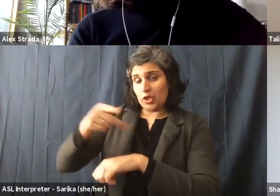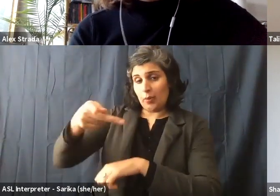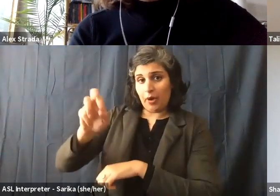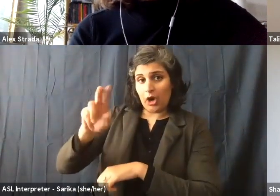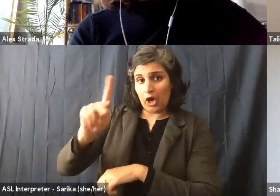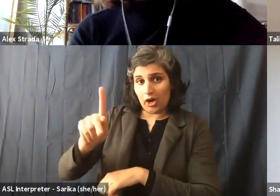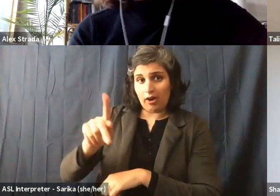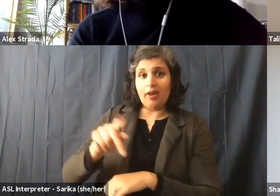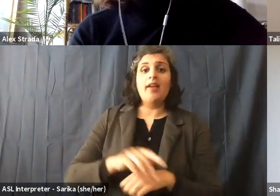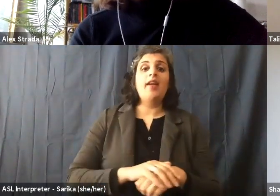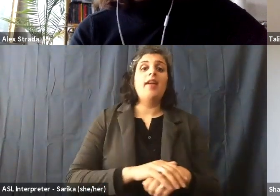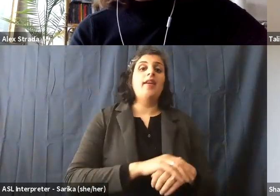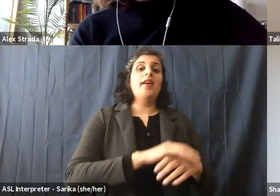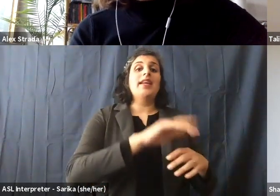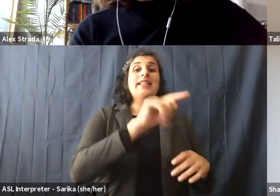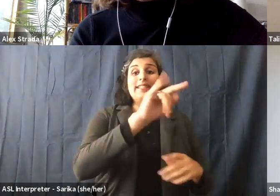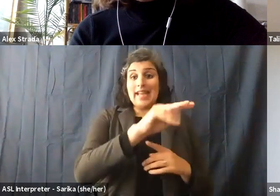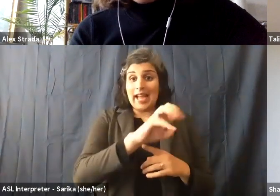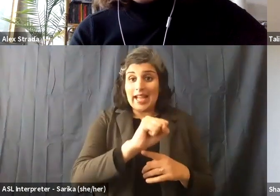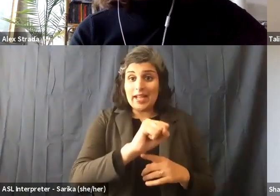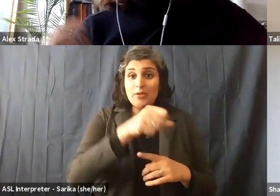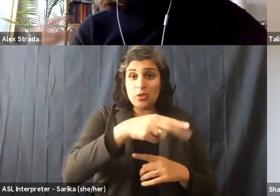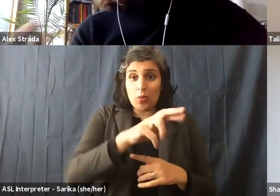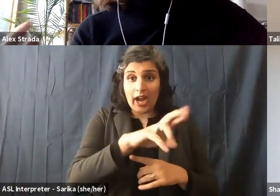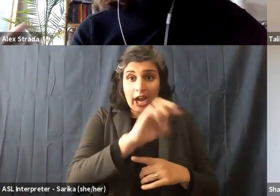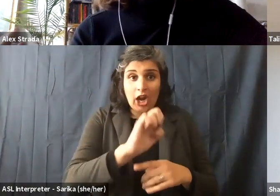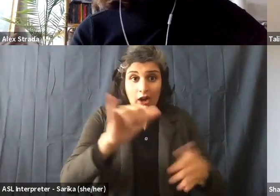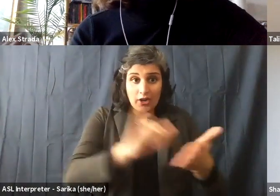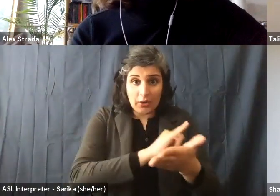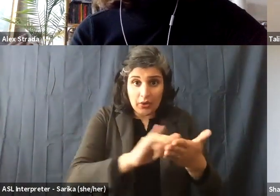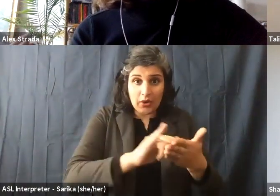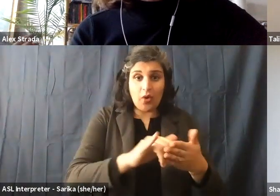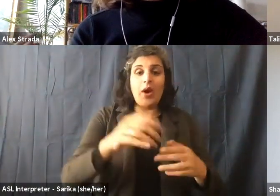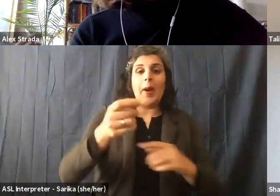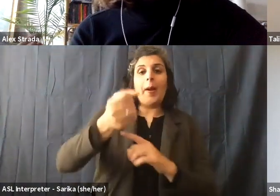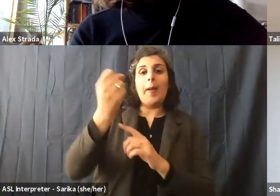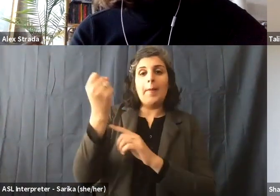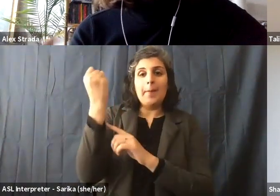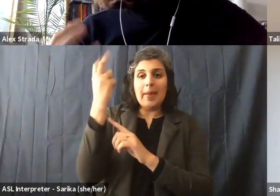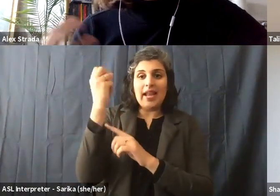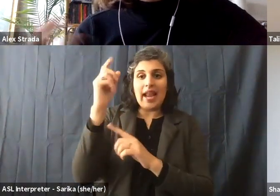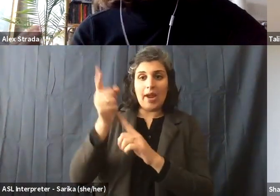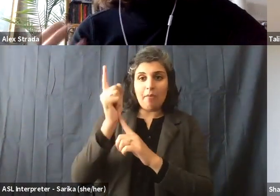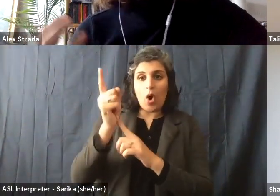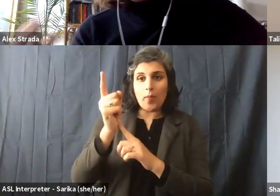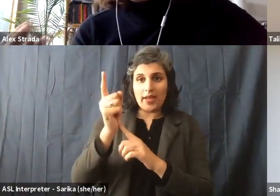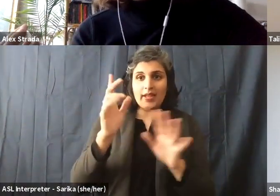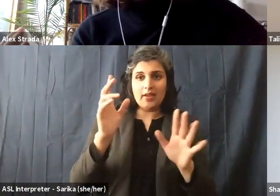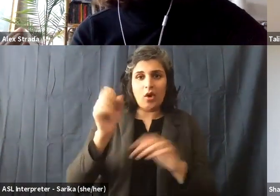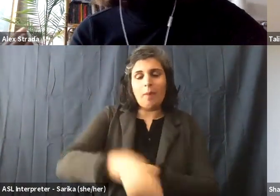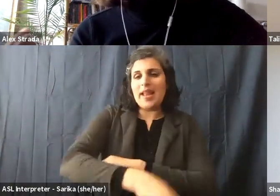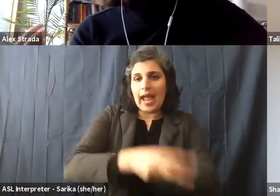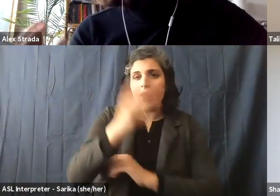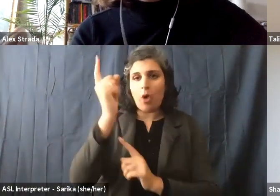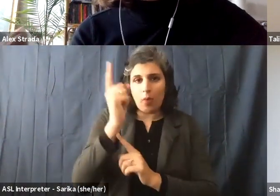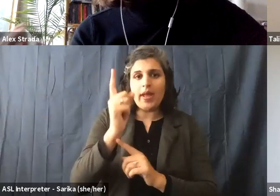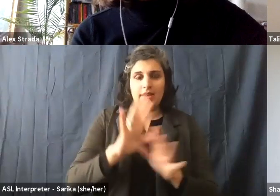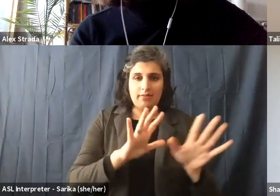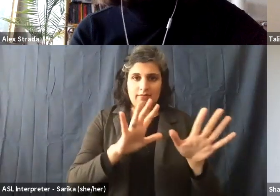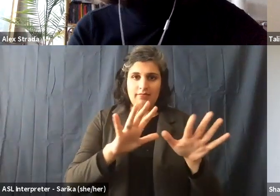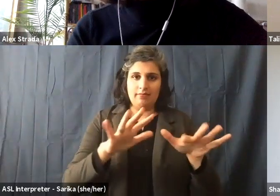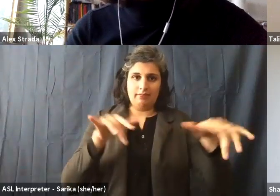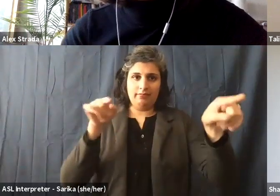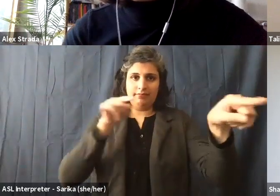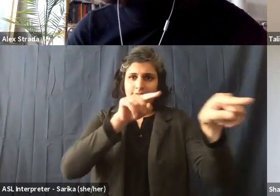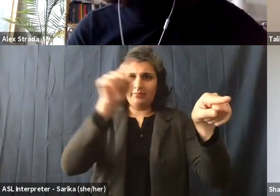of Times Square with midnight moment. And throughout these gestures, we aim to mutate these whole but cracking